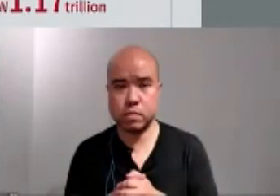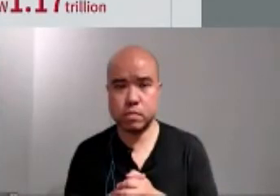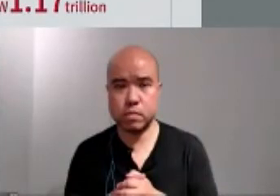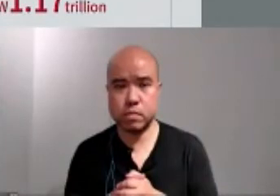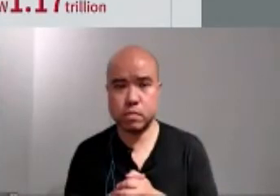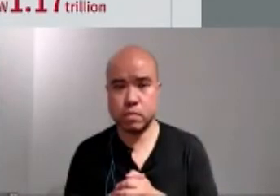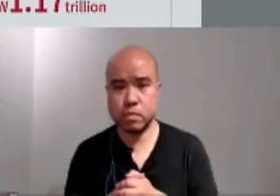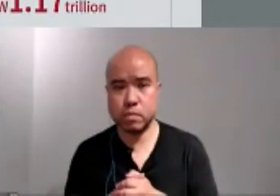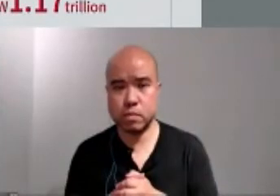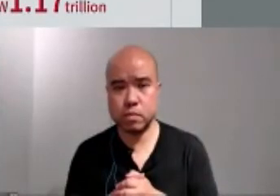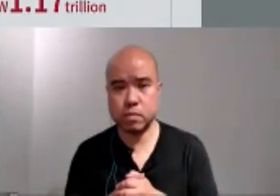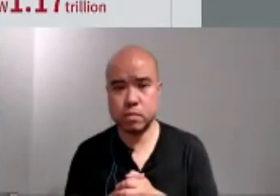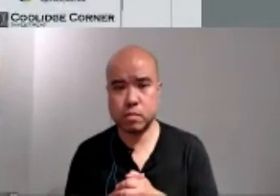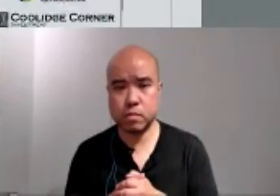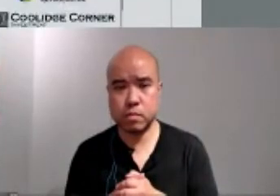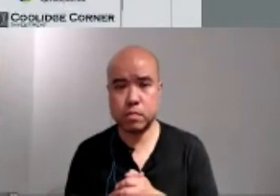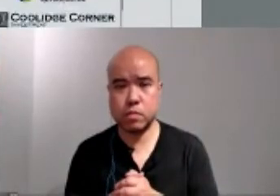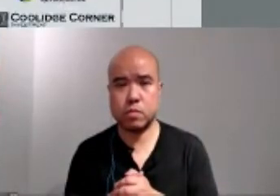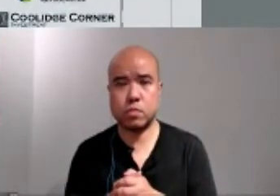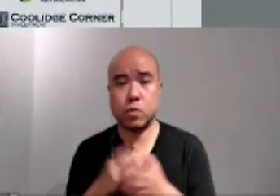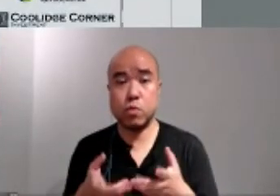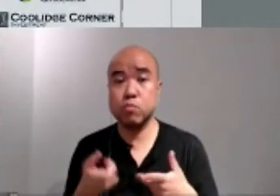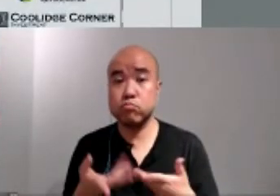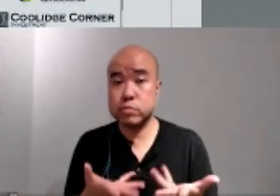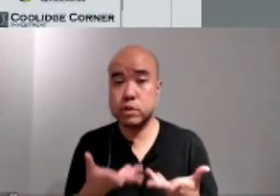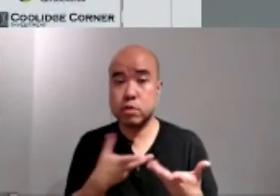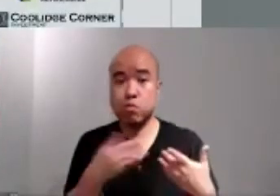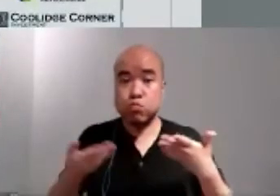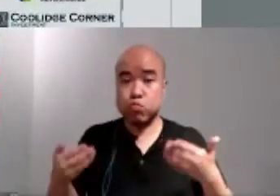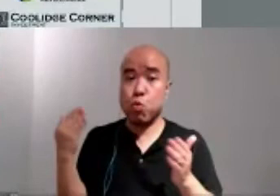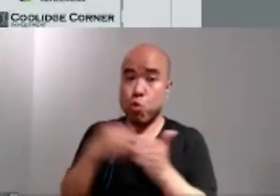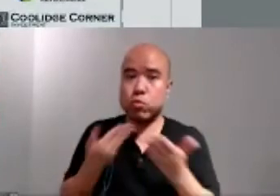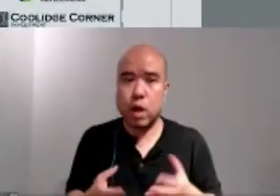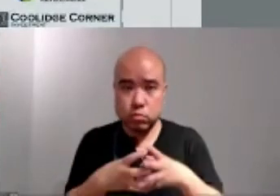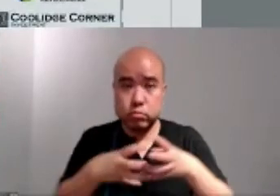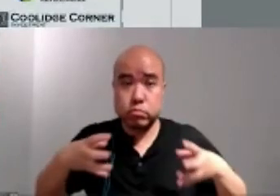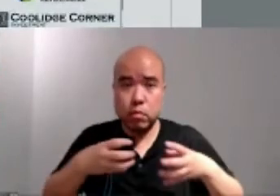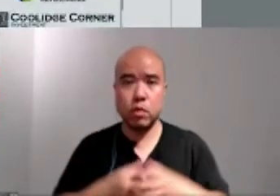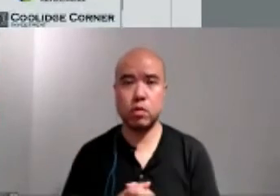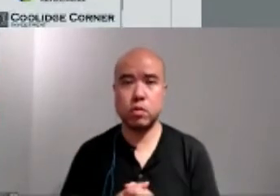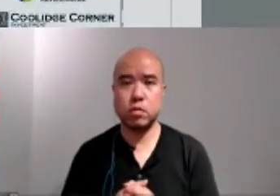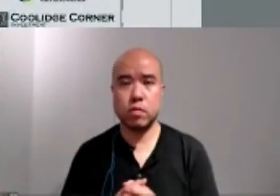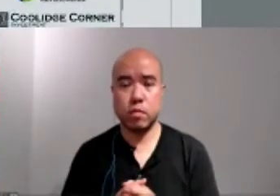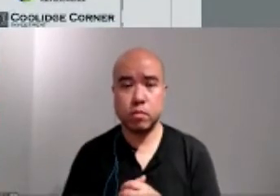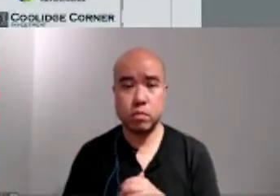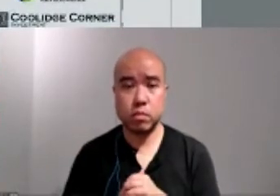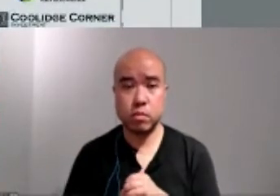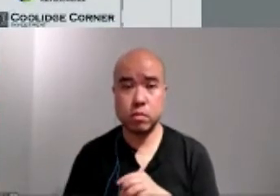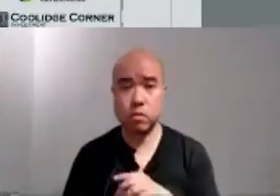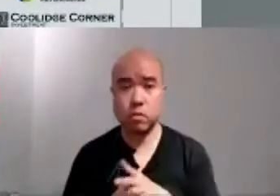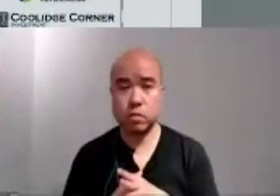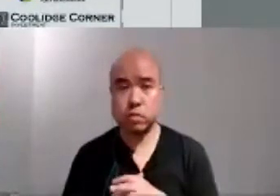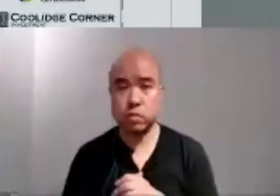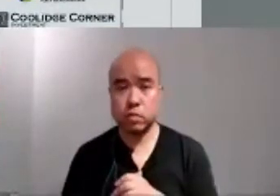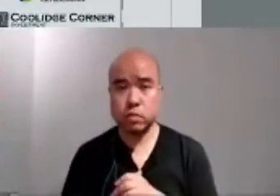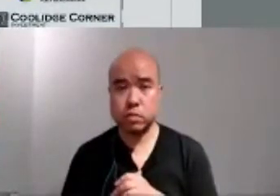and social cooperatives. The social venture value chain is also growing by dividing into education,